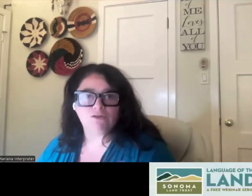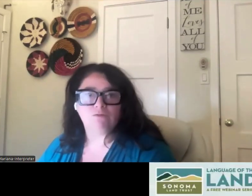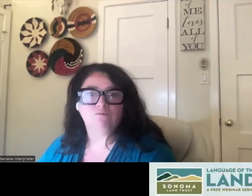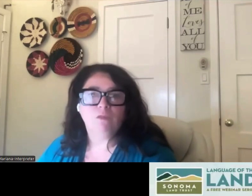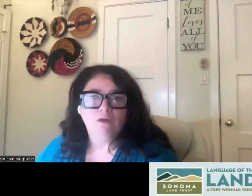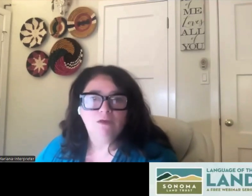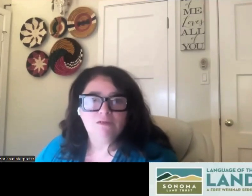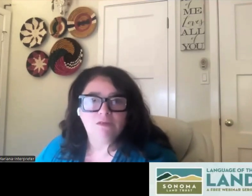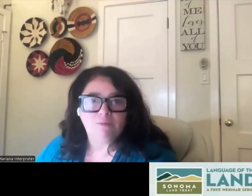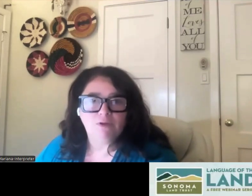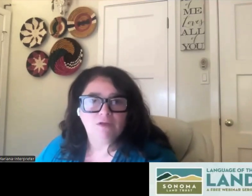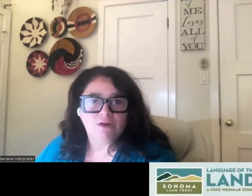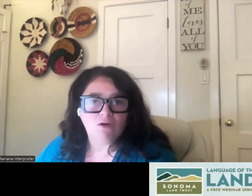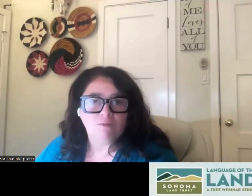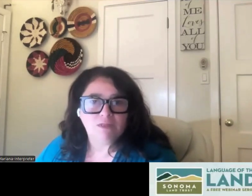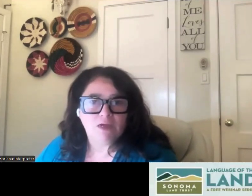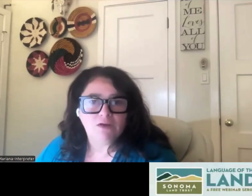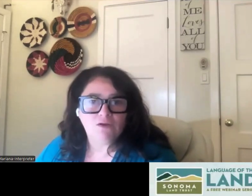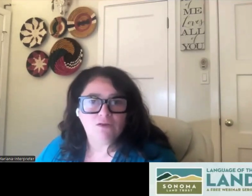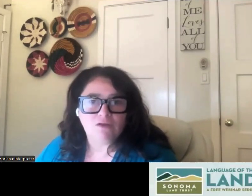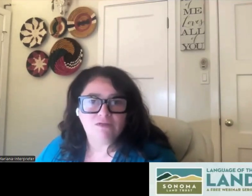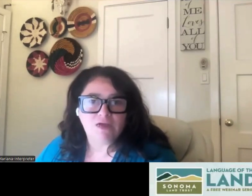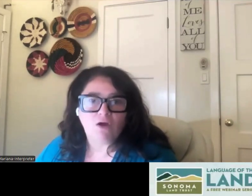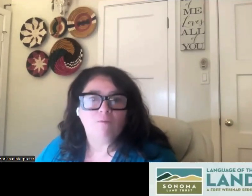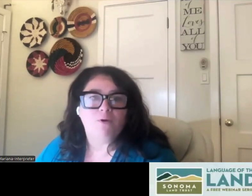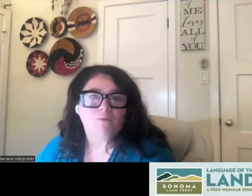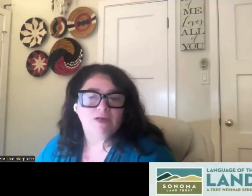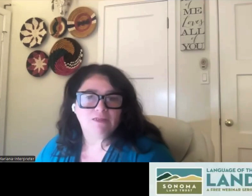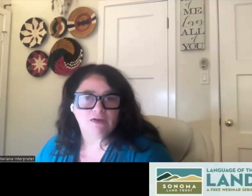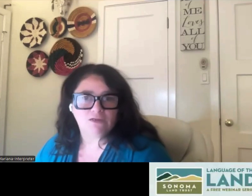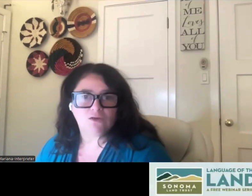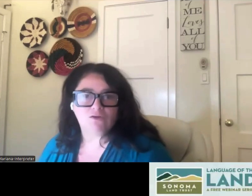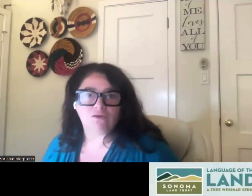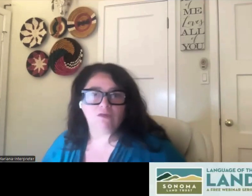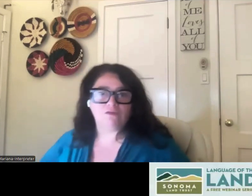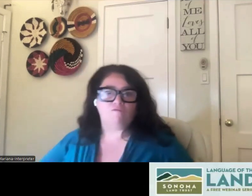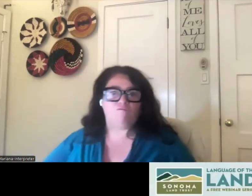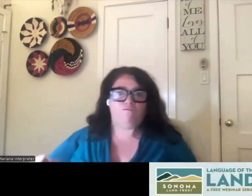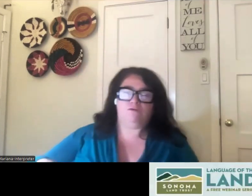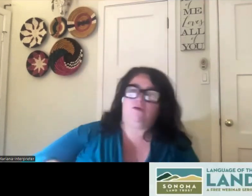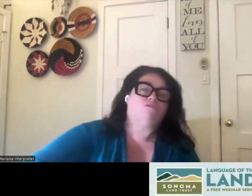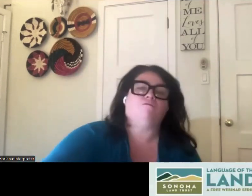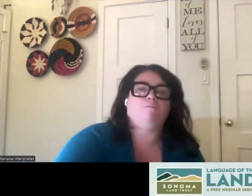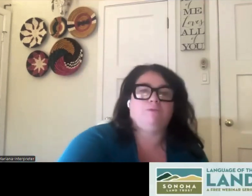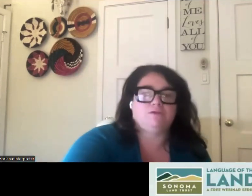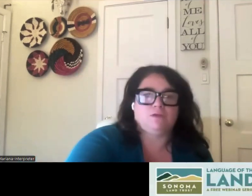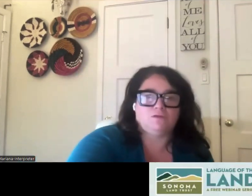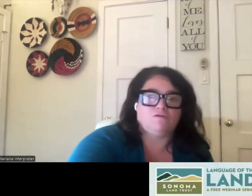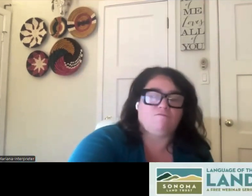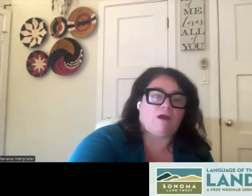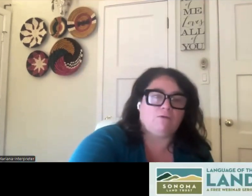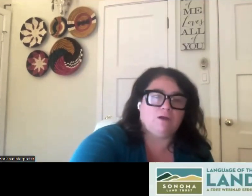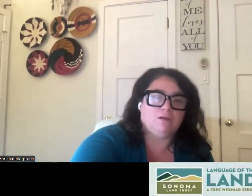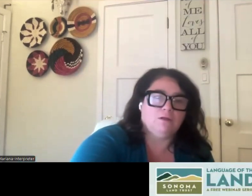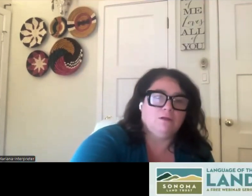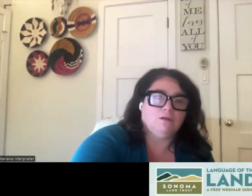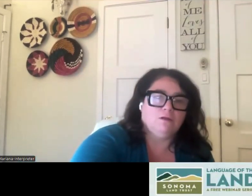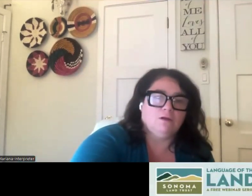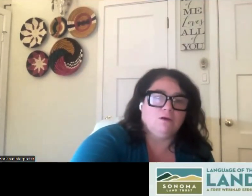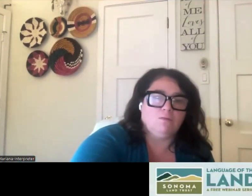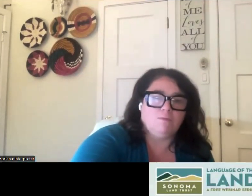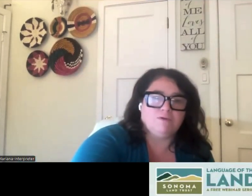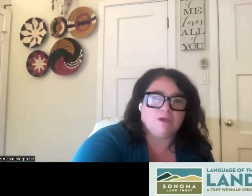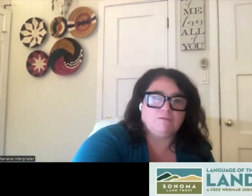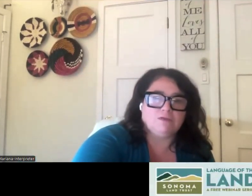in California. What do we think the outcome is, or what do we think the future looks like?